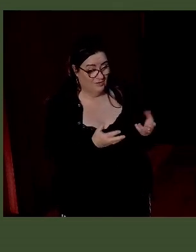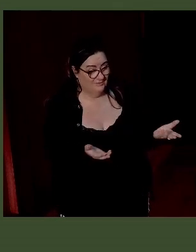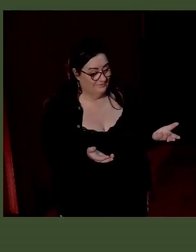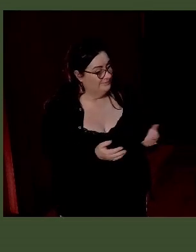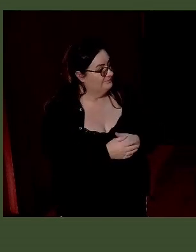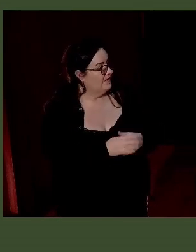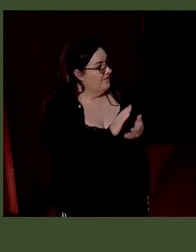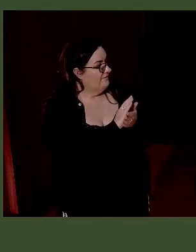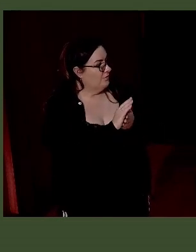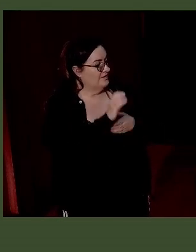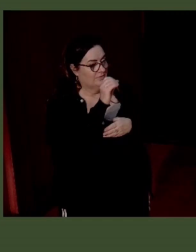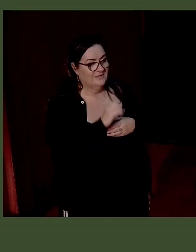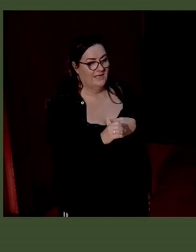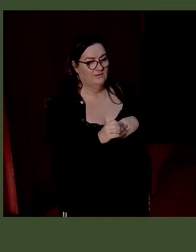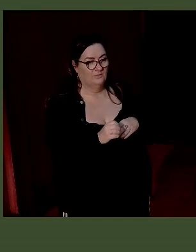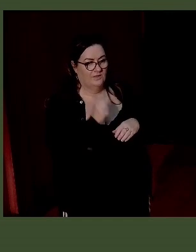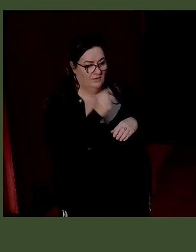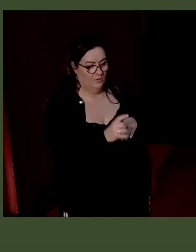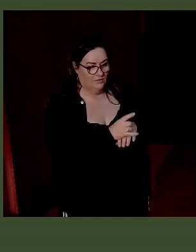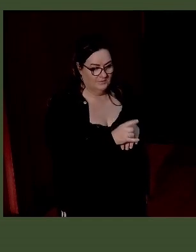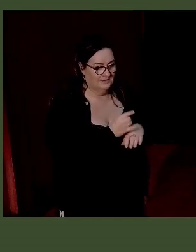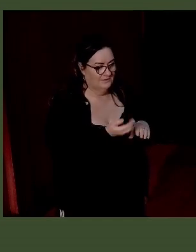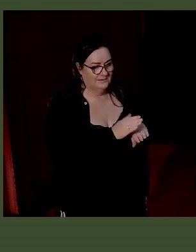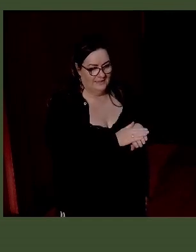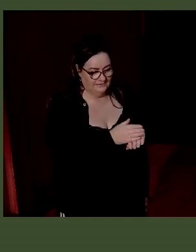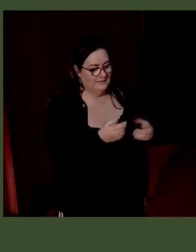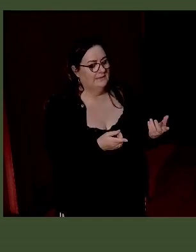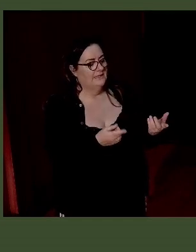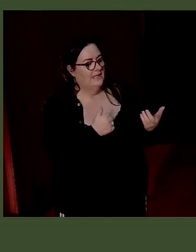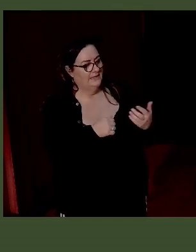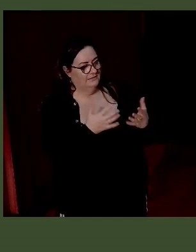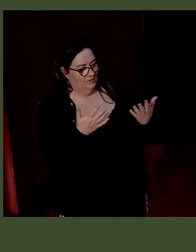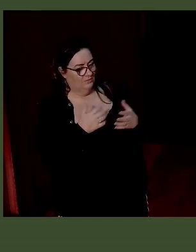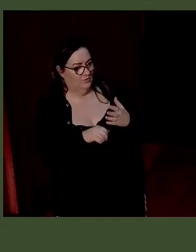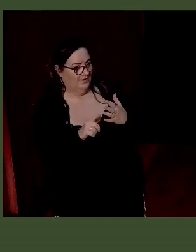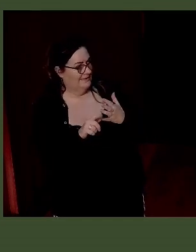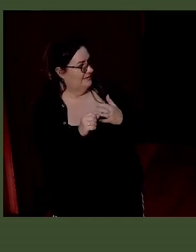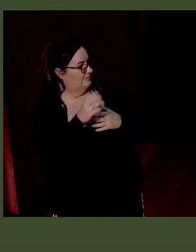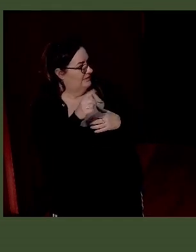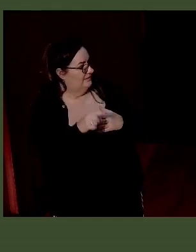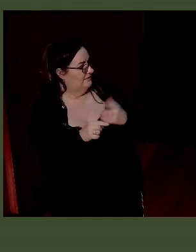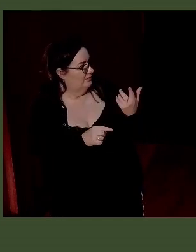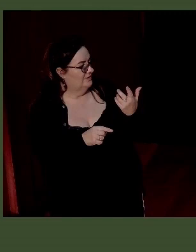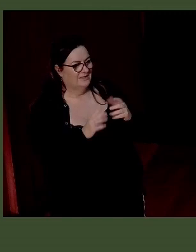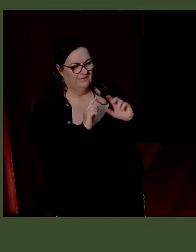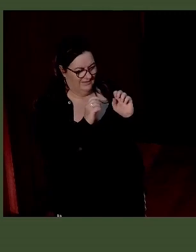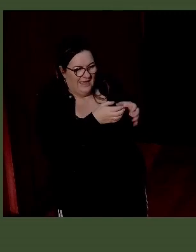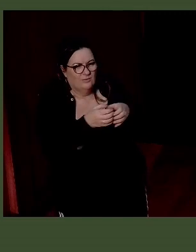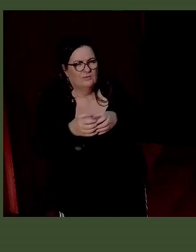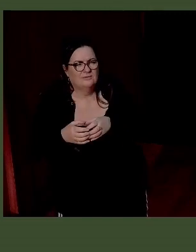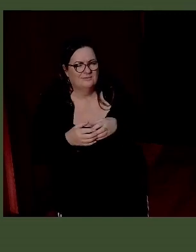reason. 14% were widows with dependent children. 6% were able-bodied men with dependents. There was another miscellaneous